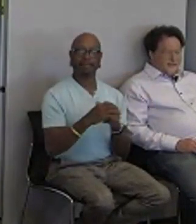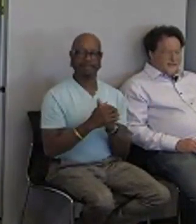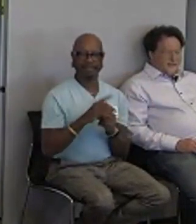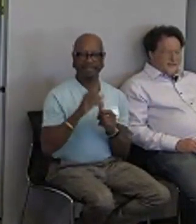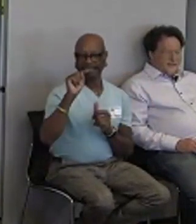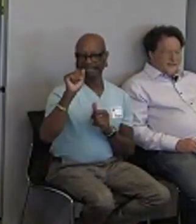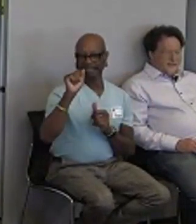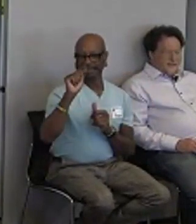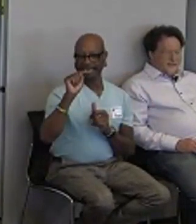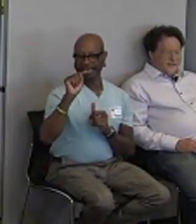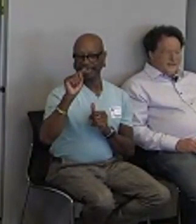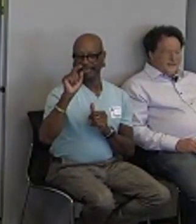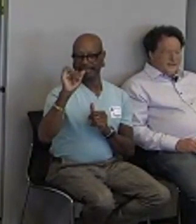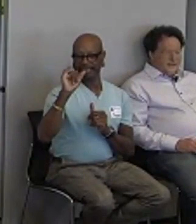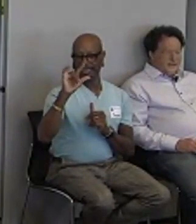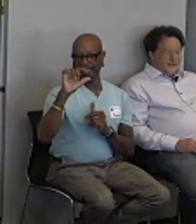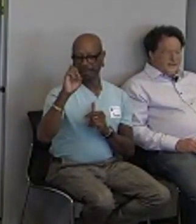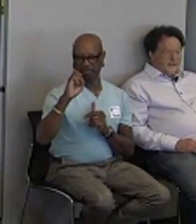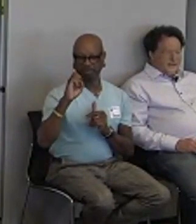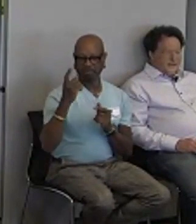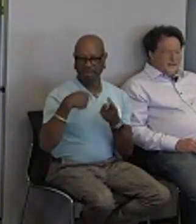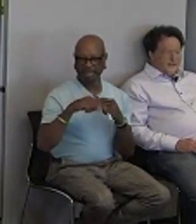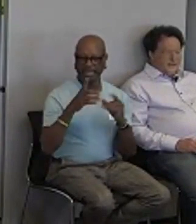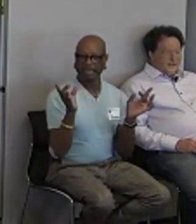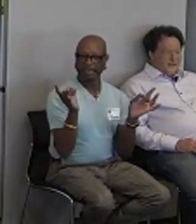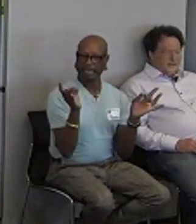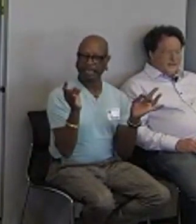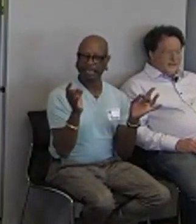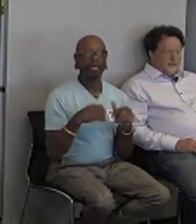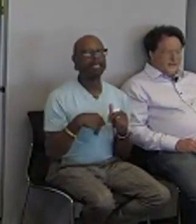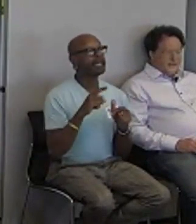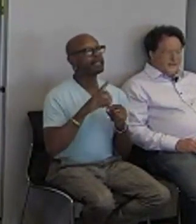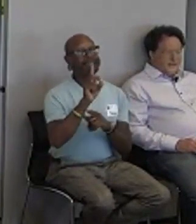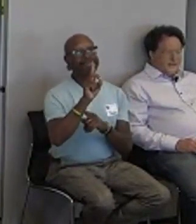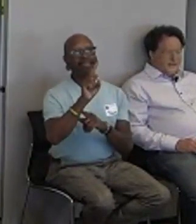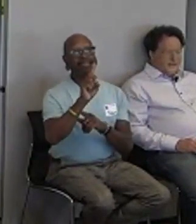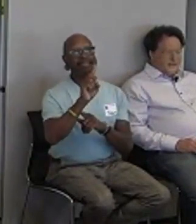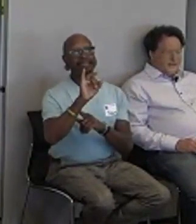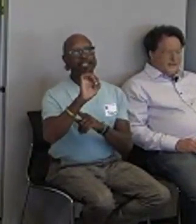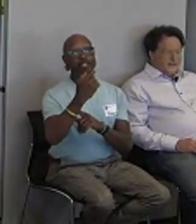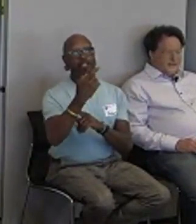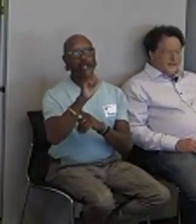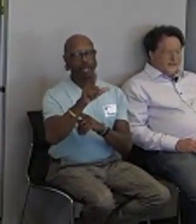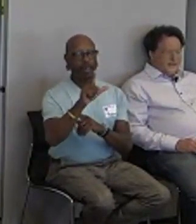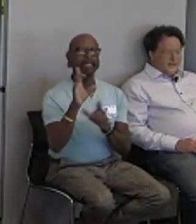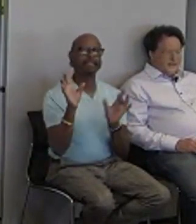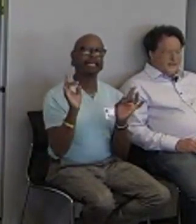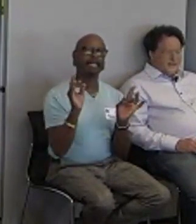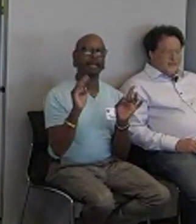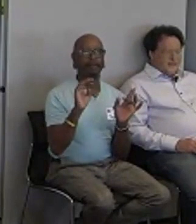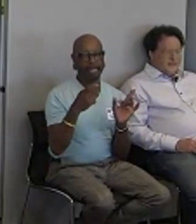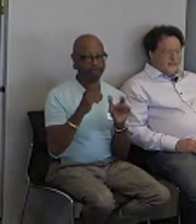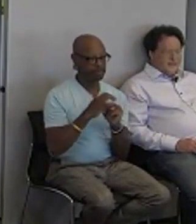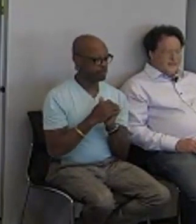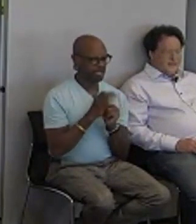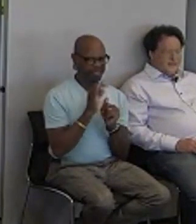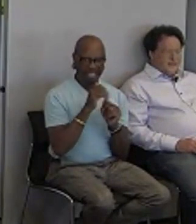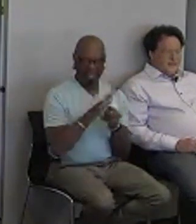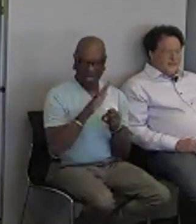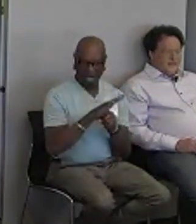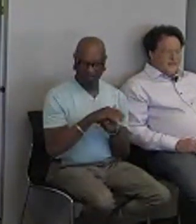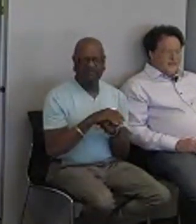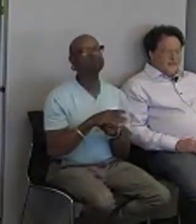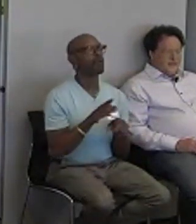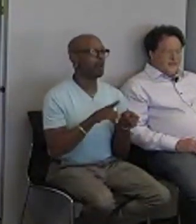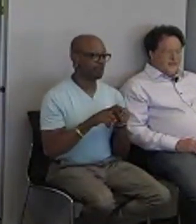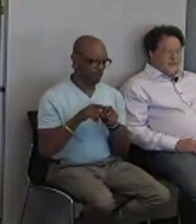to hear about the future of digital tactile maps. And if all that is not enough, we are